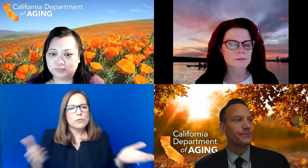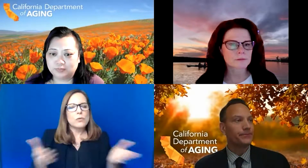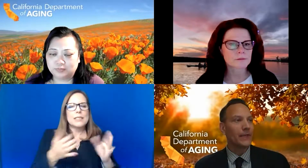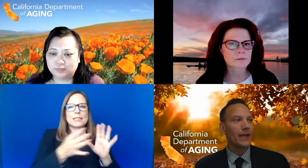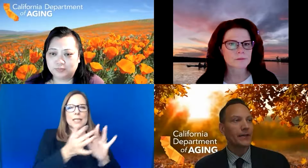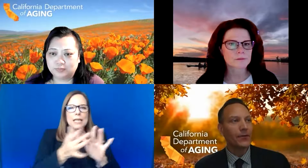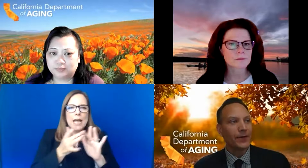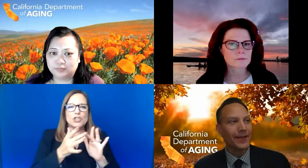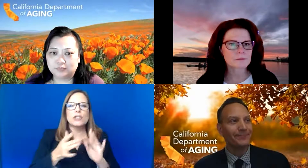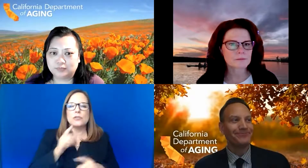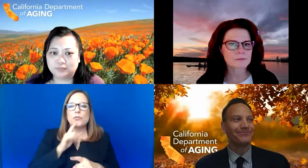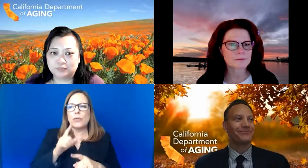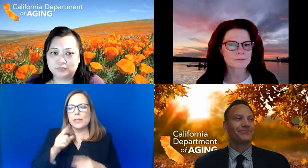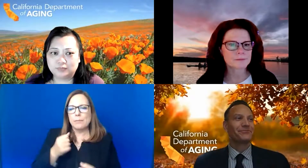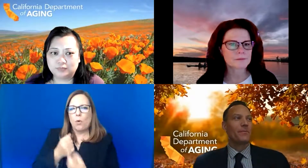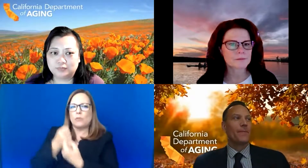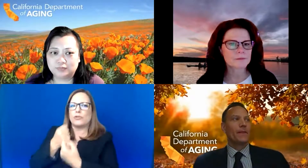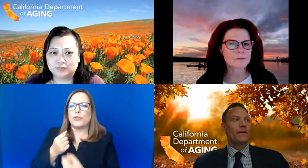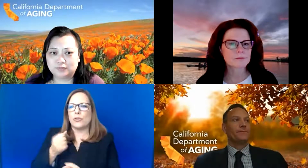ADRC. Laura, go ahead.